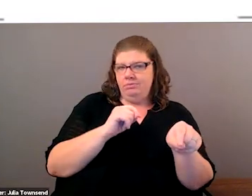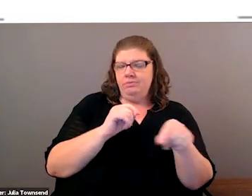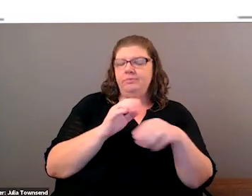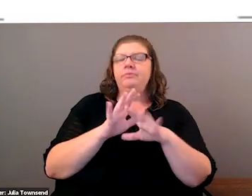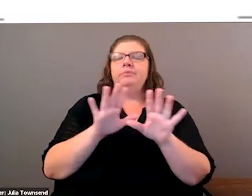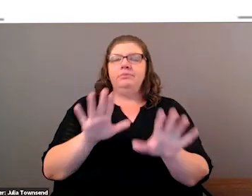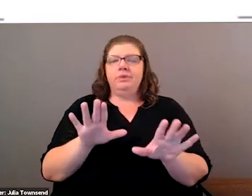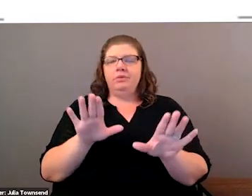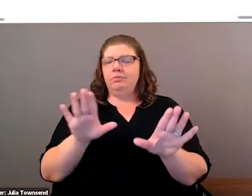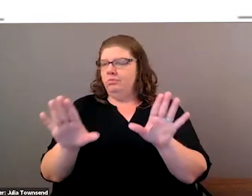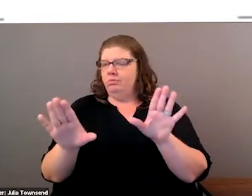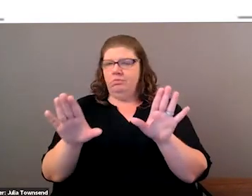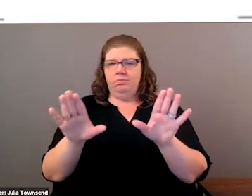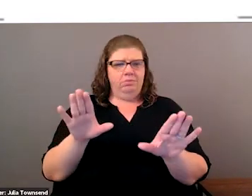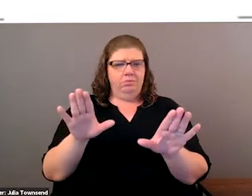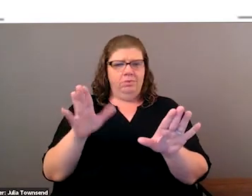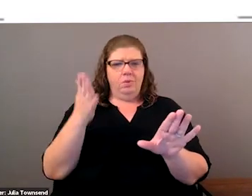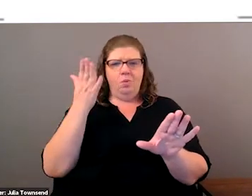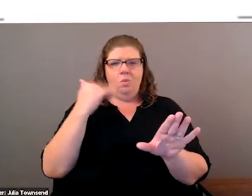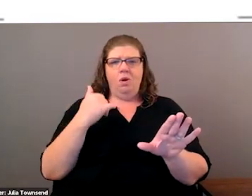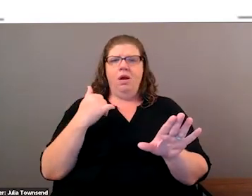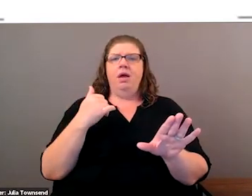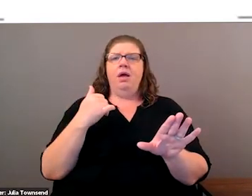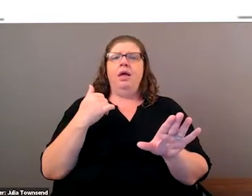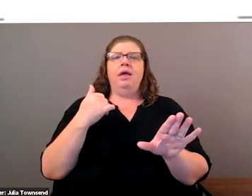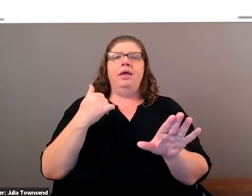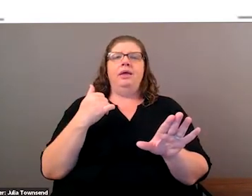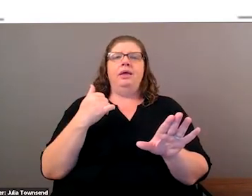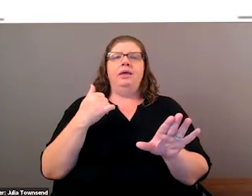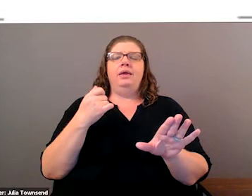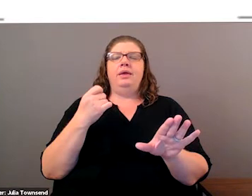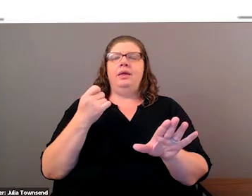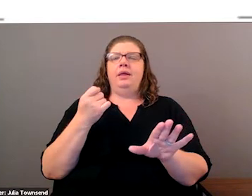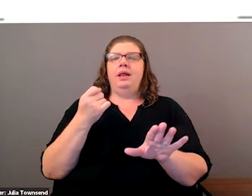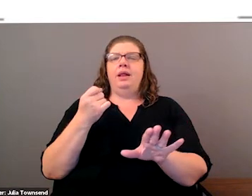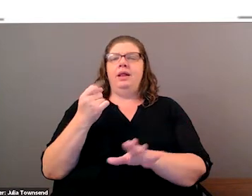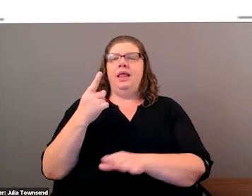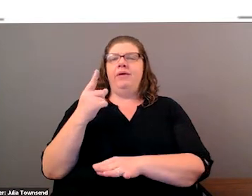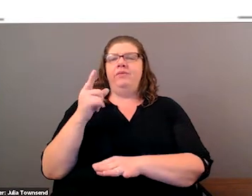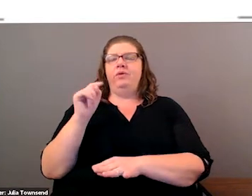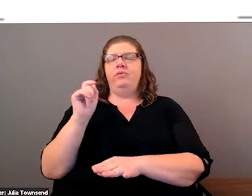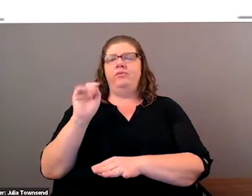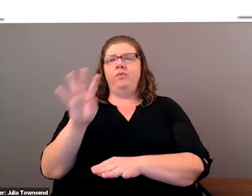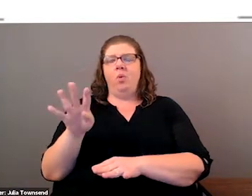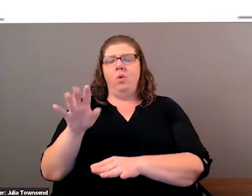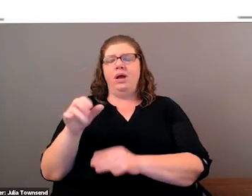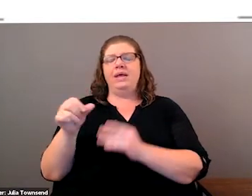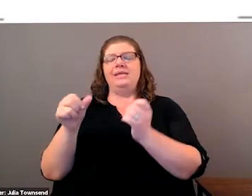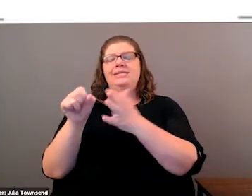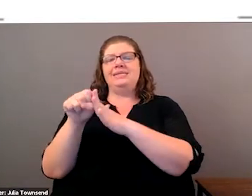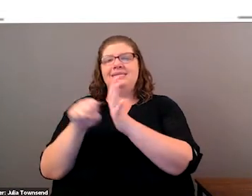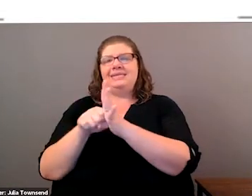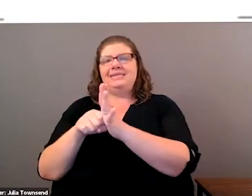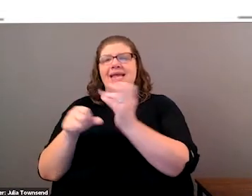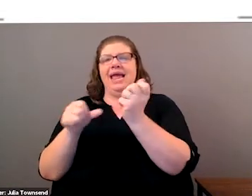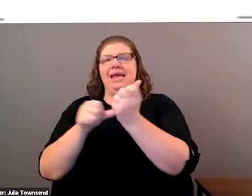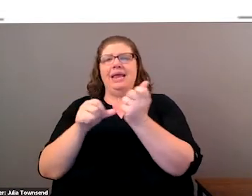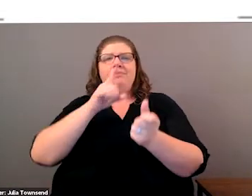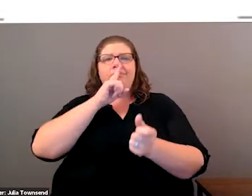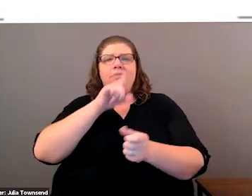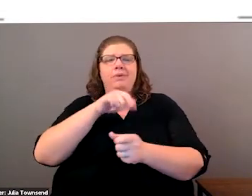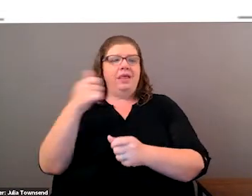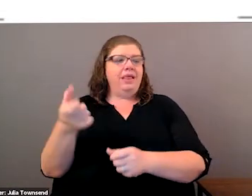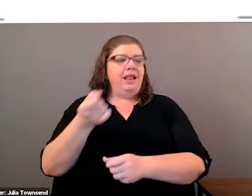you're saying, well, why do we have 11.4 in state aid and it's not mentioned on the other side? The